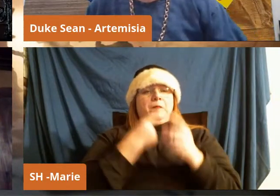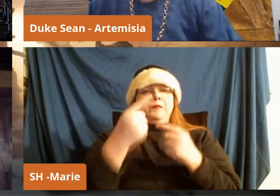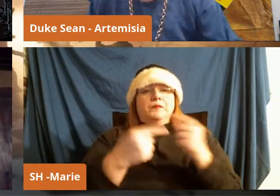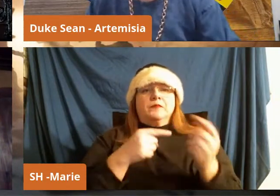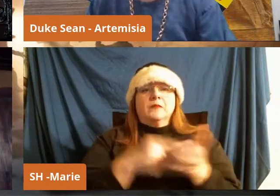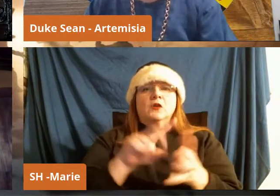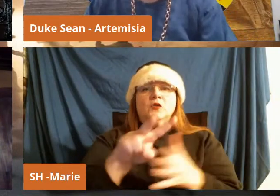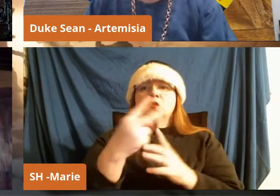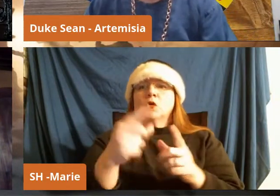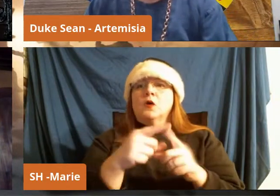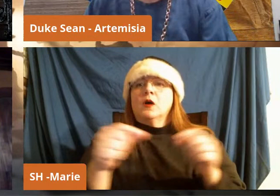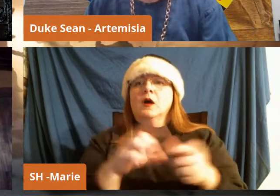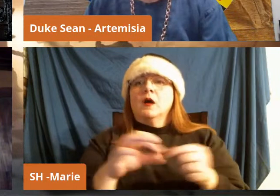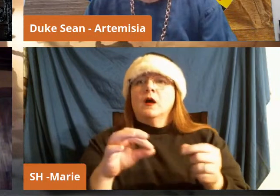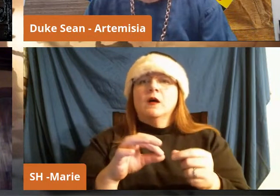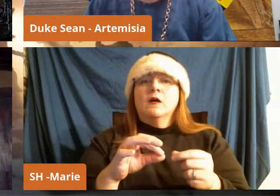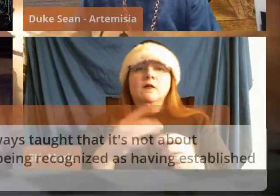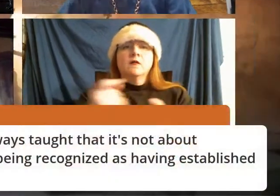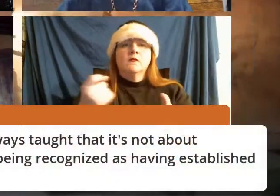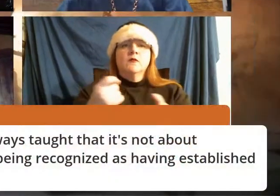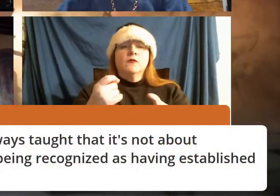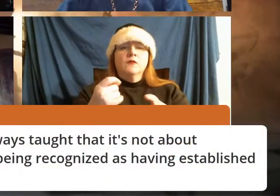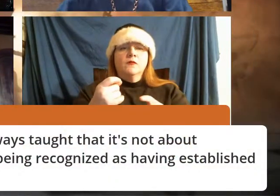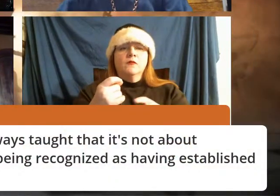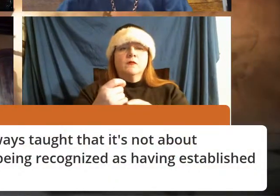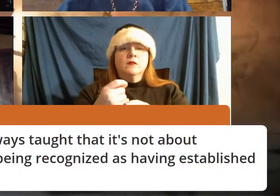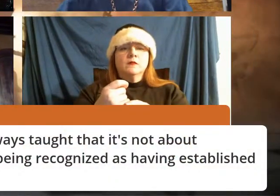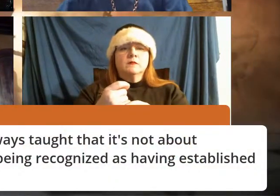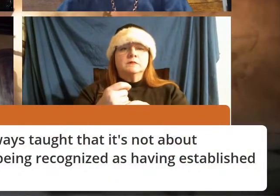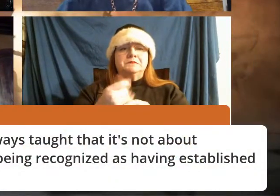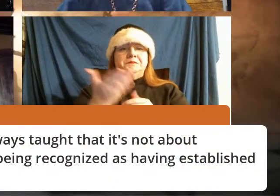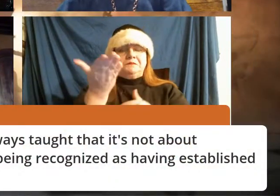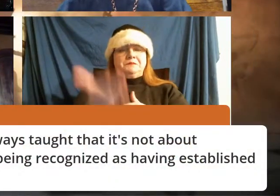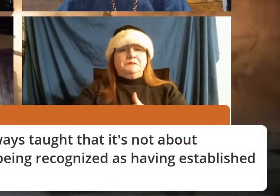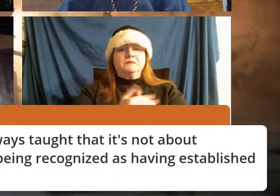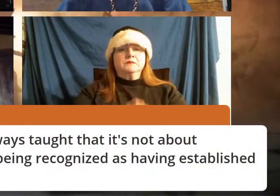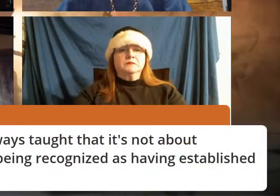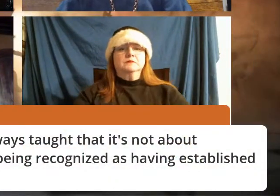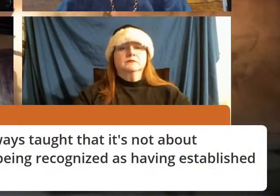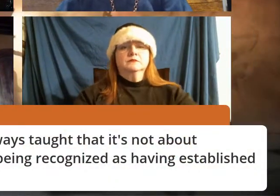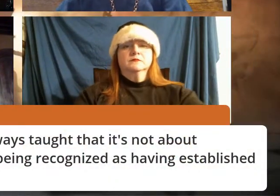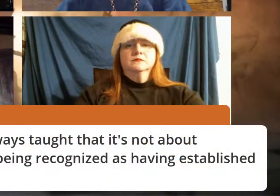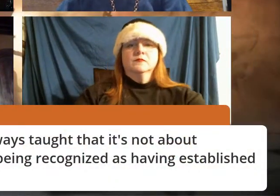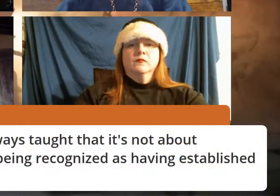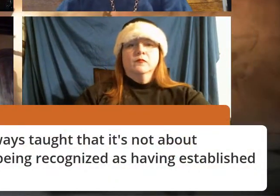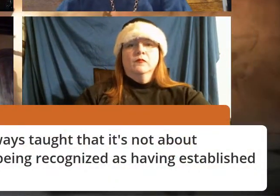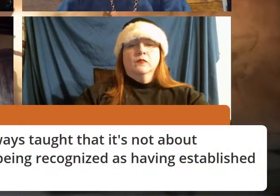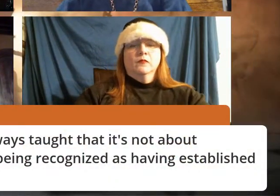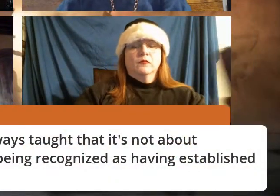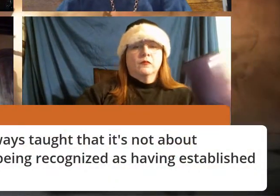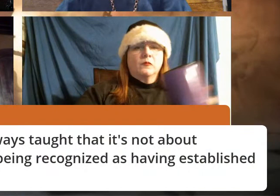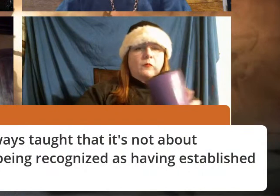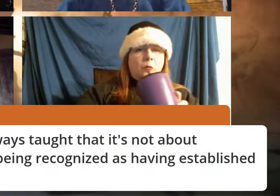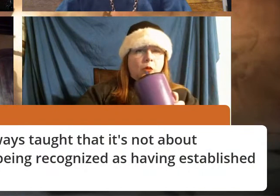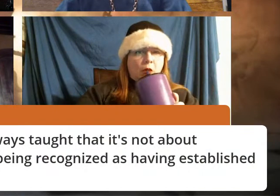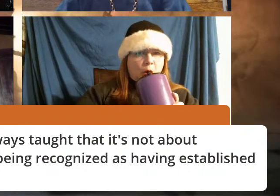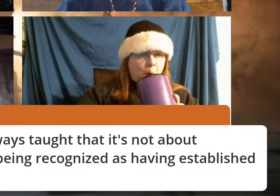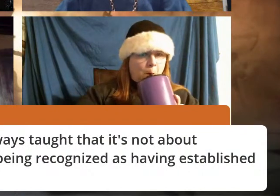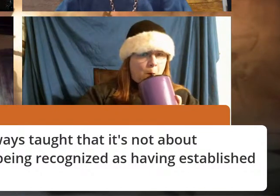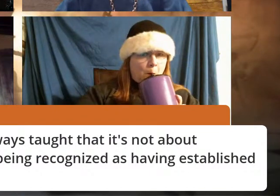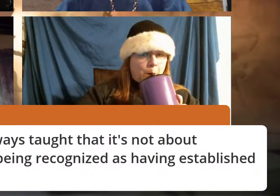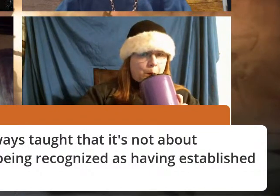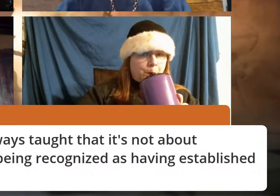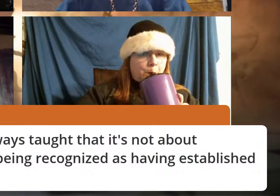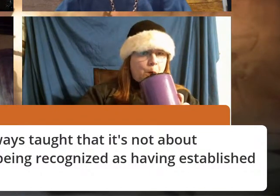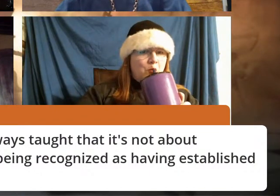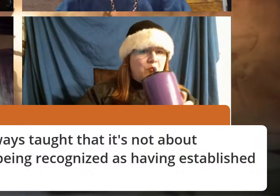Actually, I have two comments. I'm going to address them from the comments here. So Viking, I think, is a good description of this. As a nobody, I was taught that